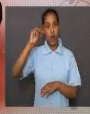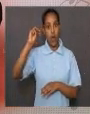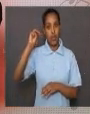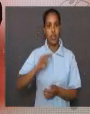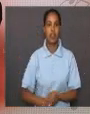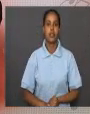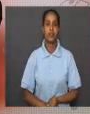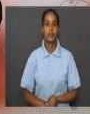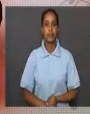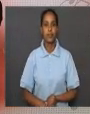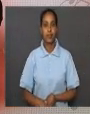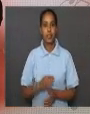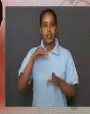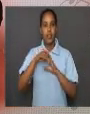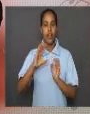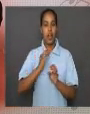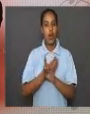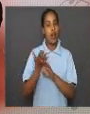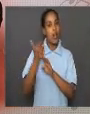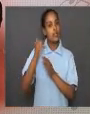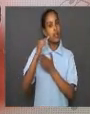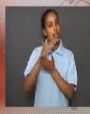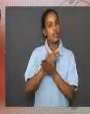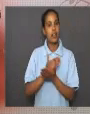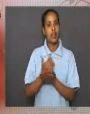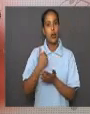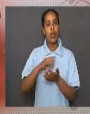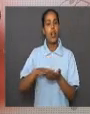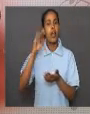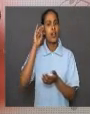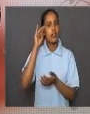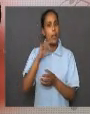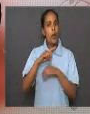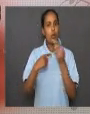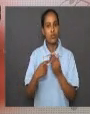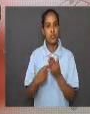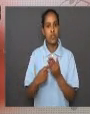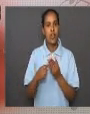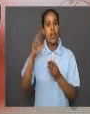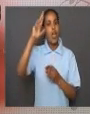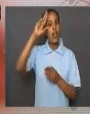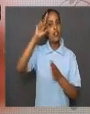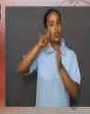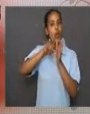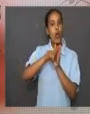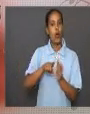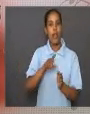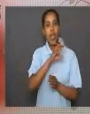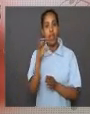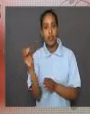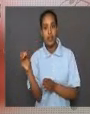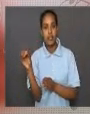molarity. In our last lesson, we learned about Henry's law